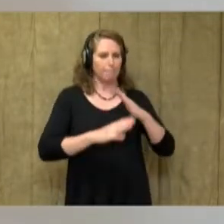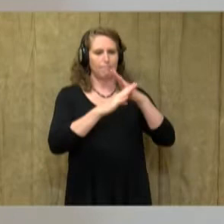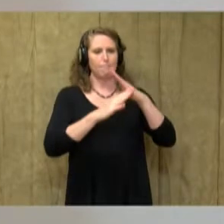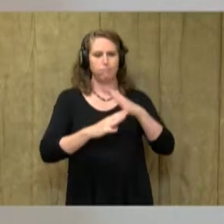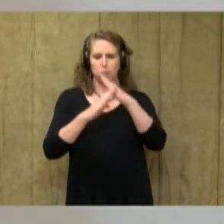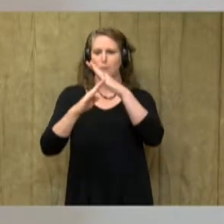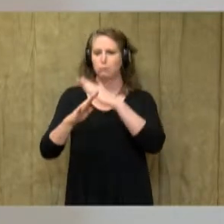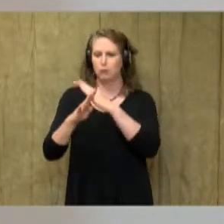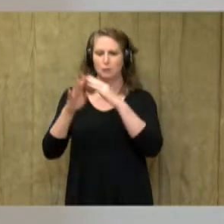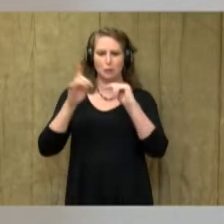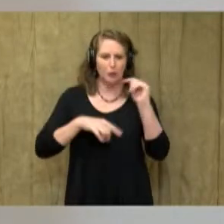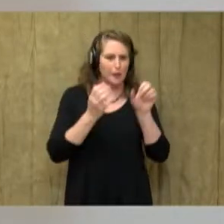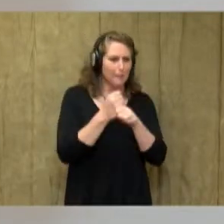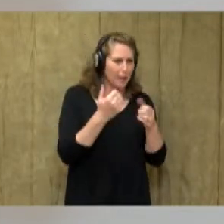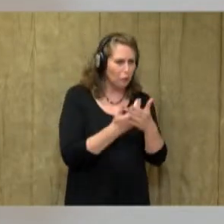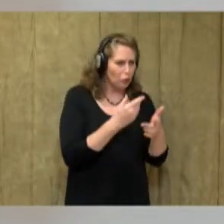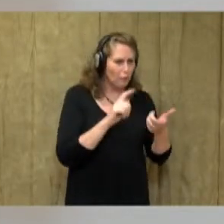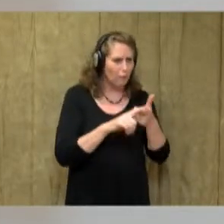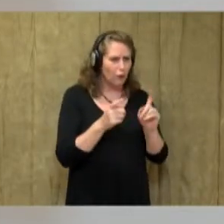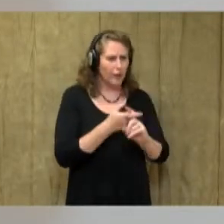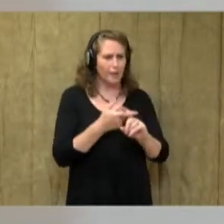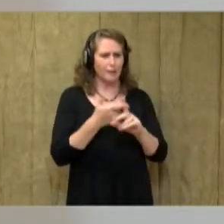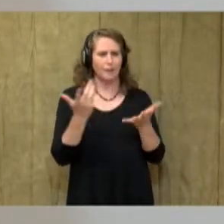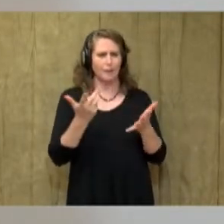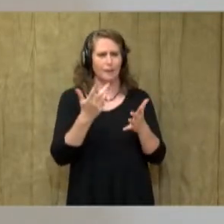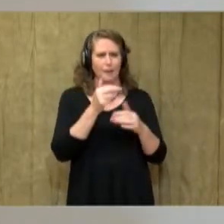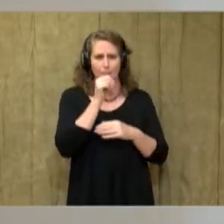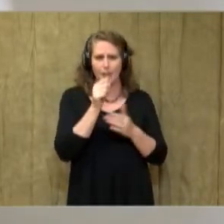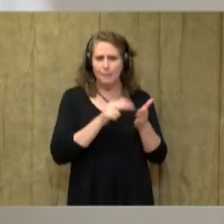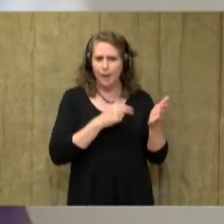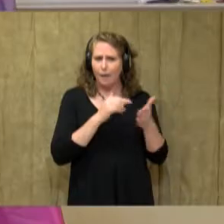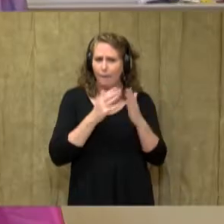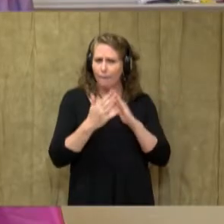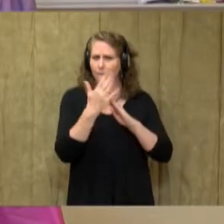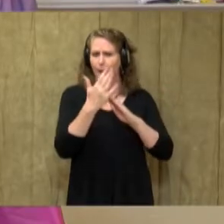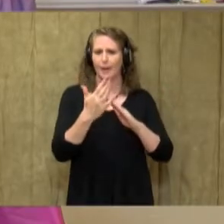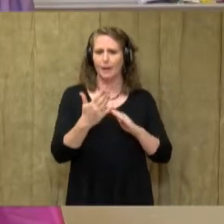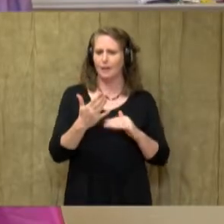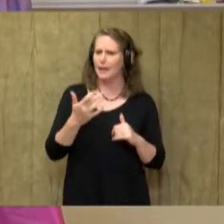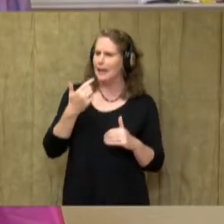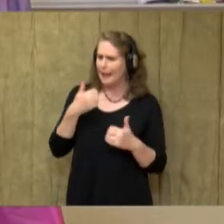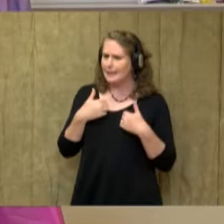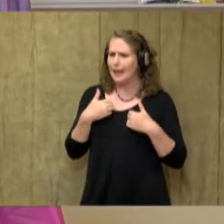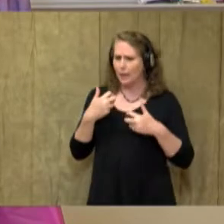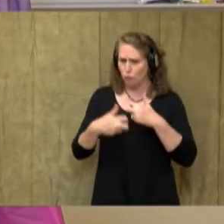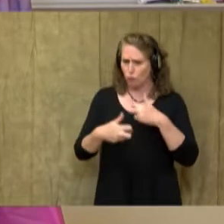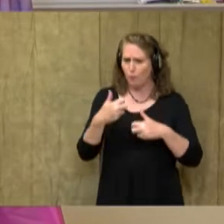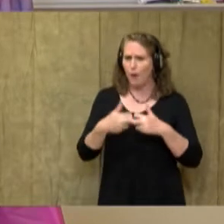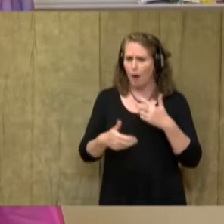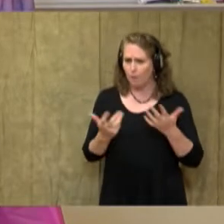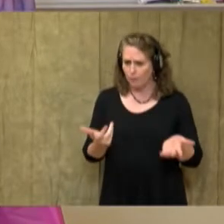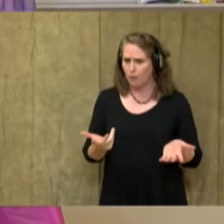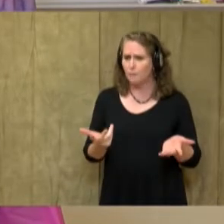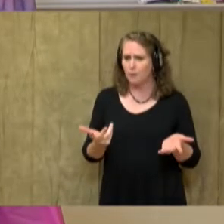new friends? What challenges did he face? So he kind of had some troubles